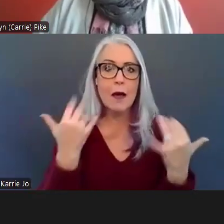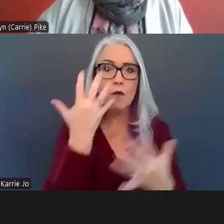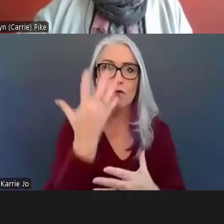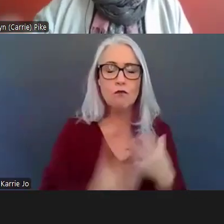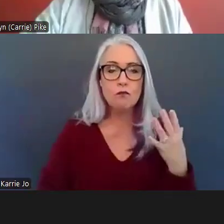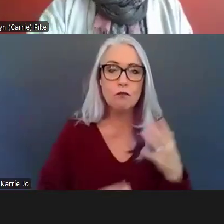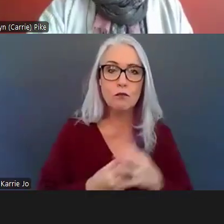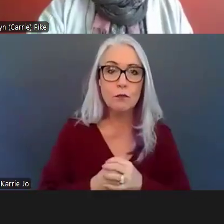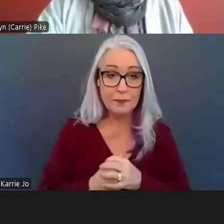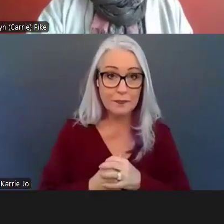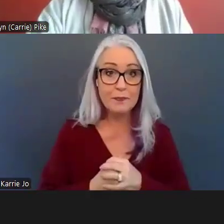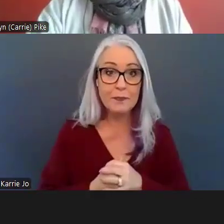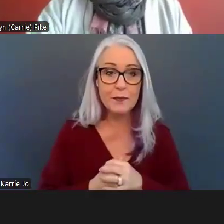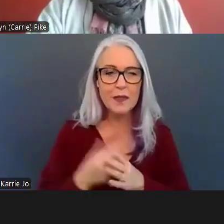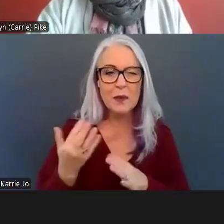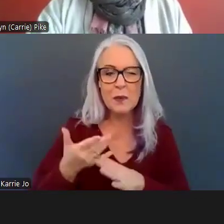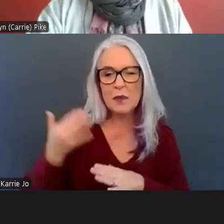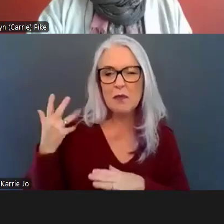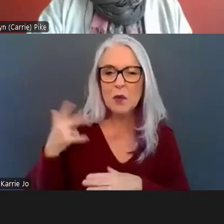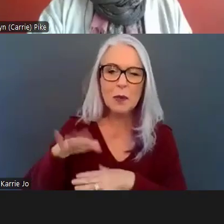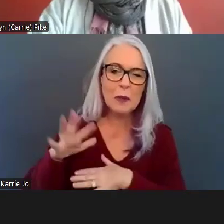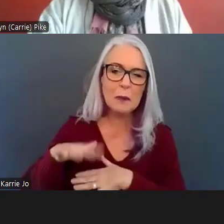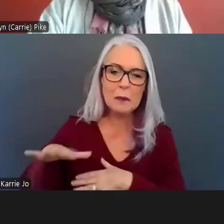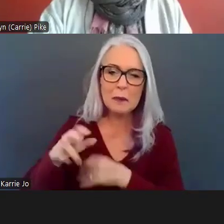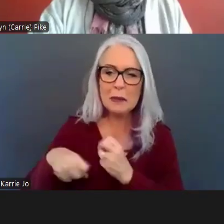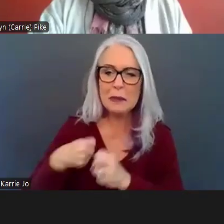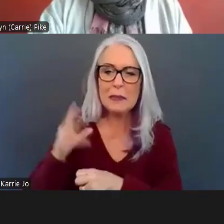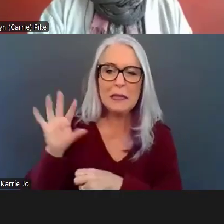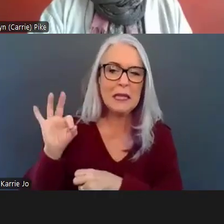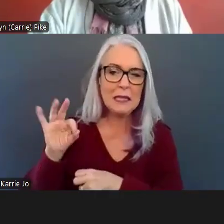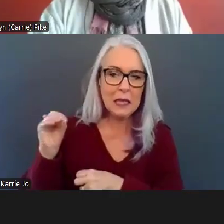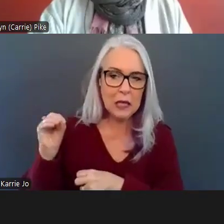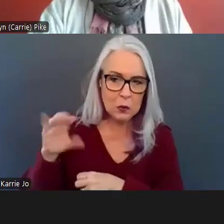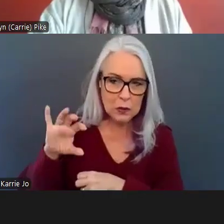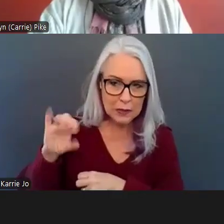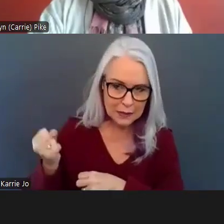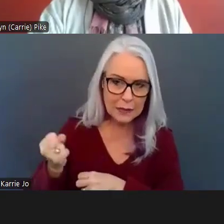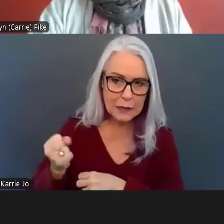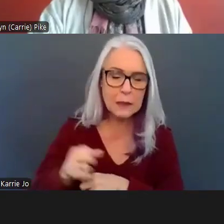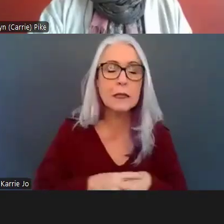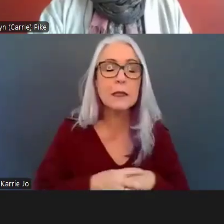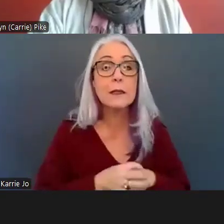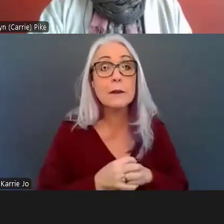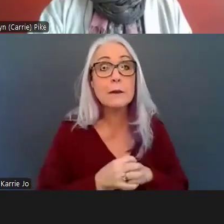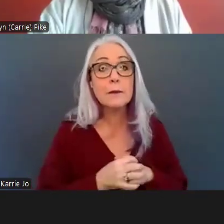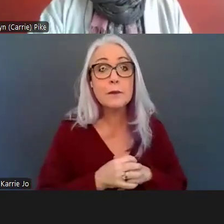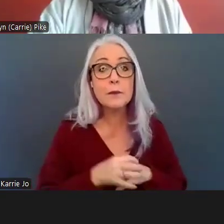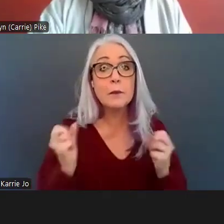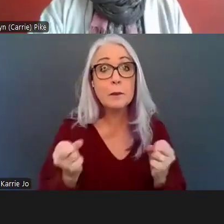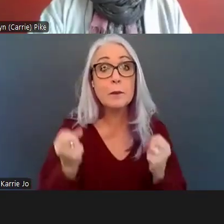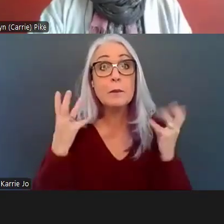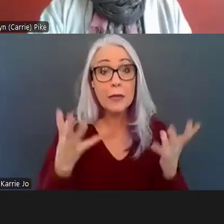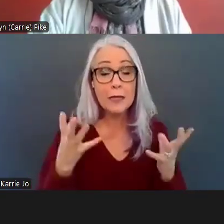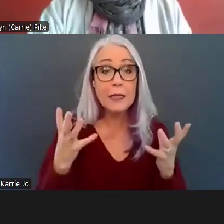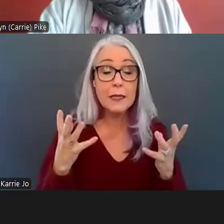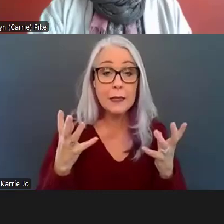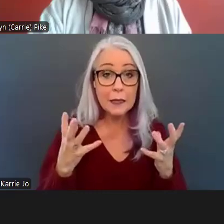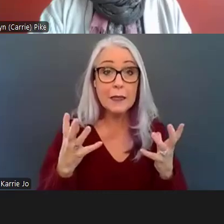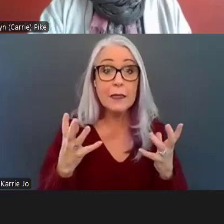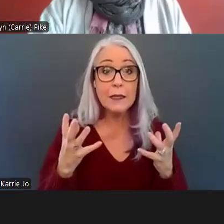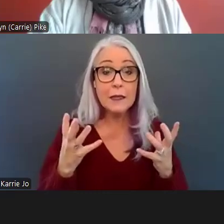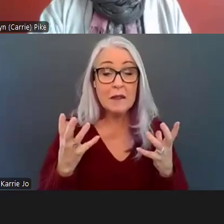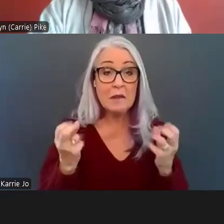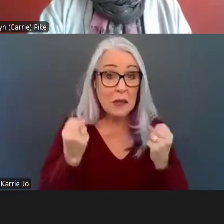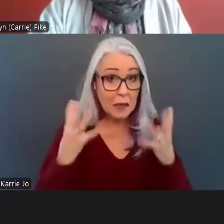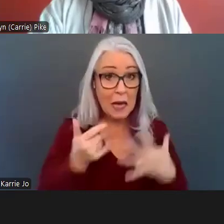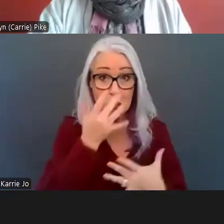from since early 1900s. And so there are there's a lot of interest in seeing if